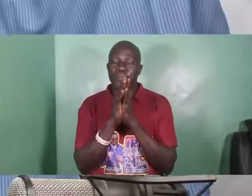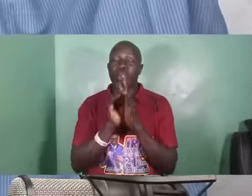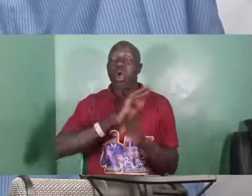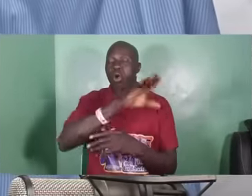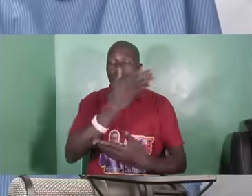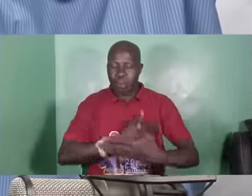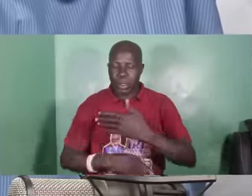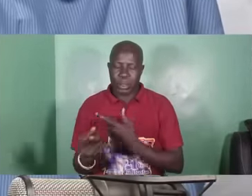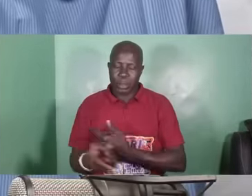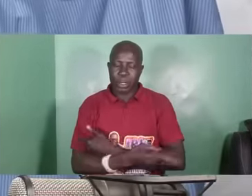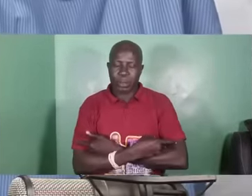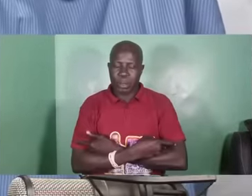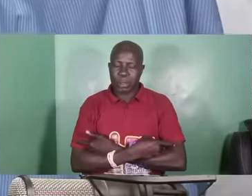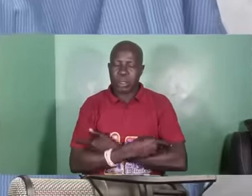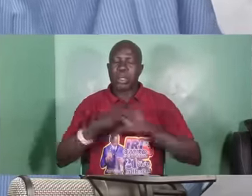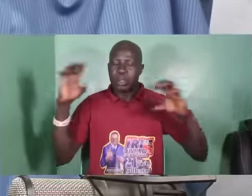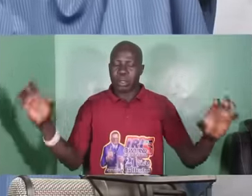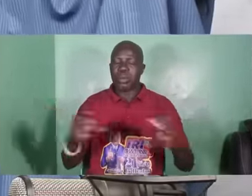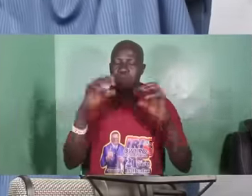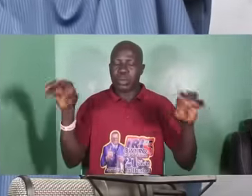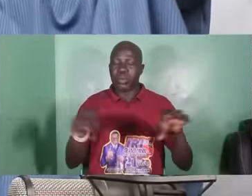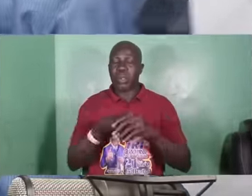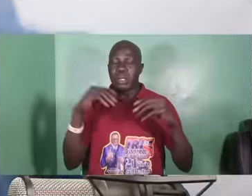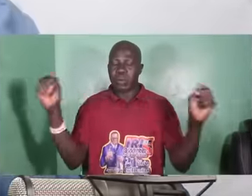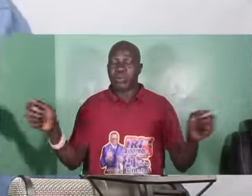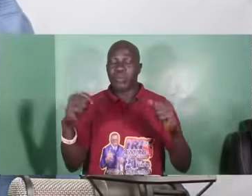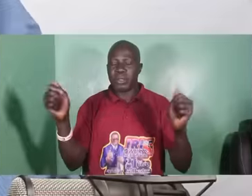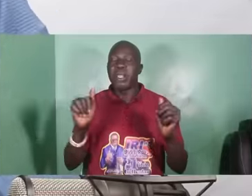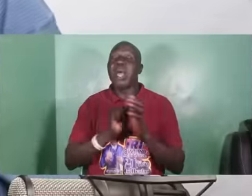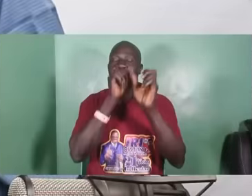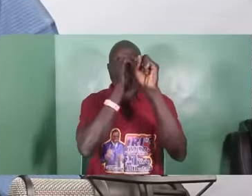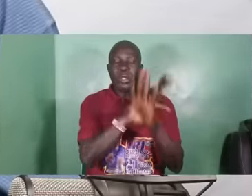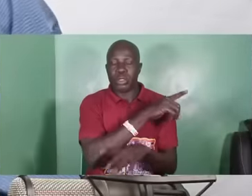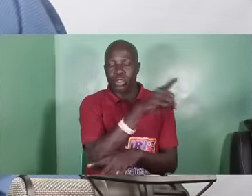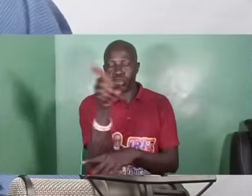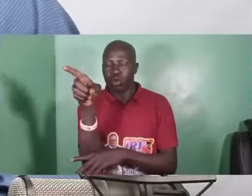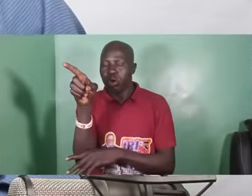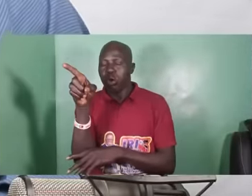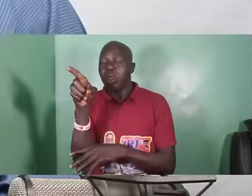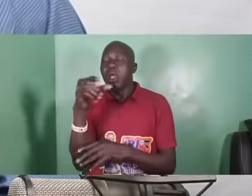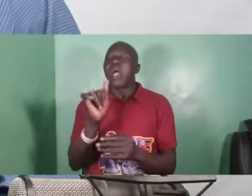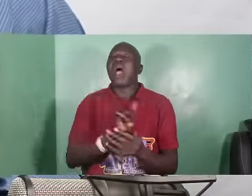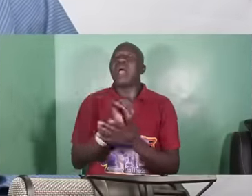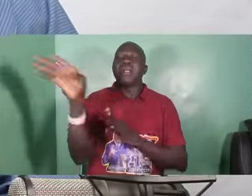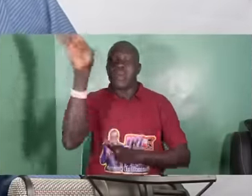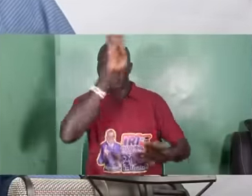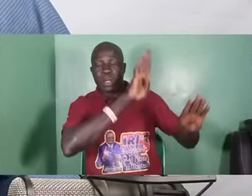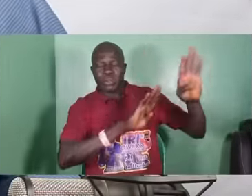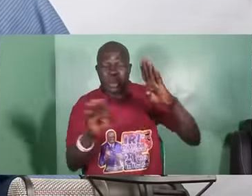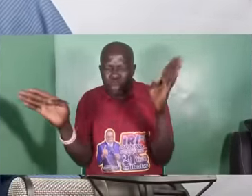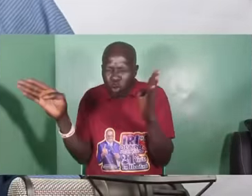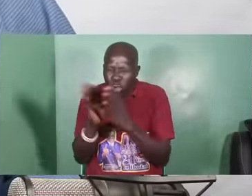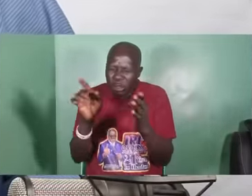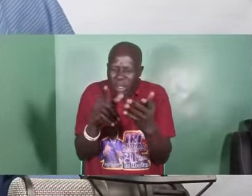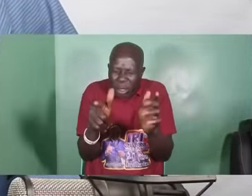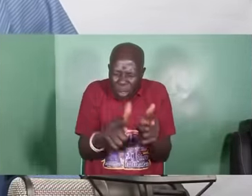I pray. Also the better celebrants. When they are people celebrate where they are anniversary. I bless you. The battle that caused